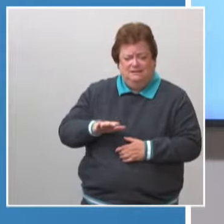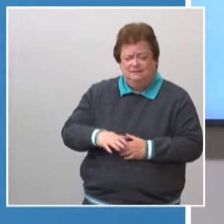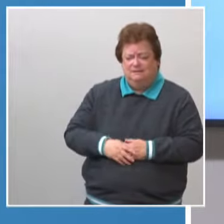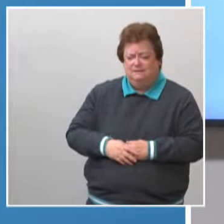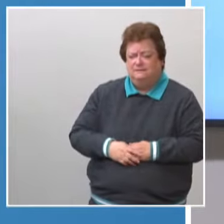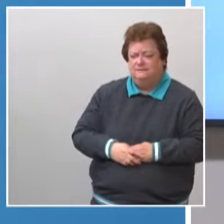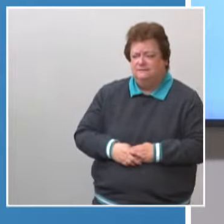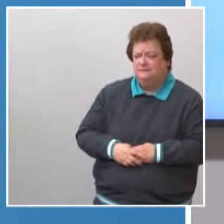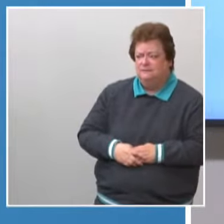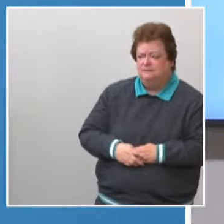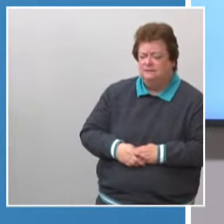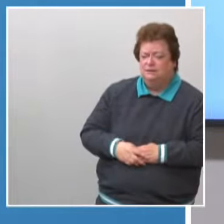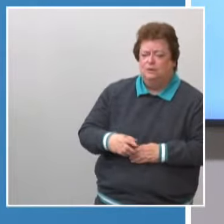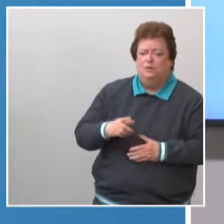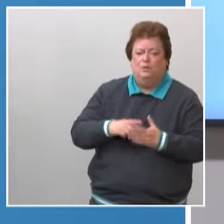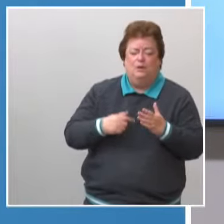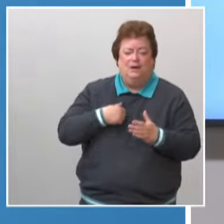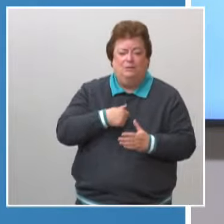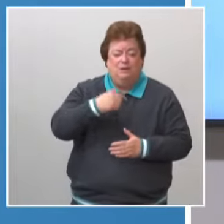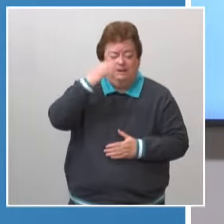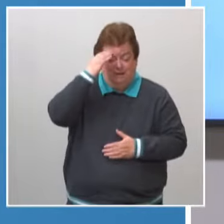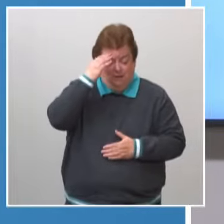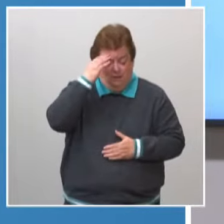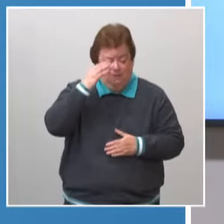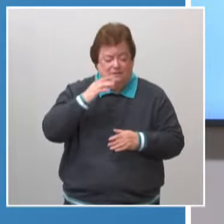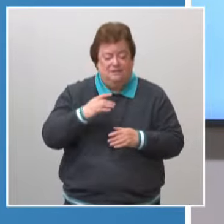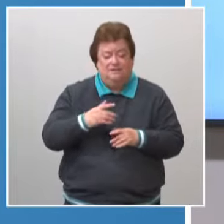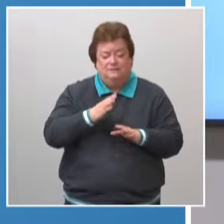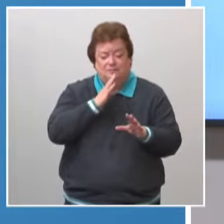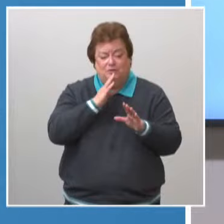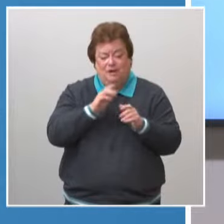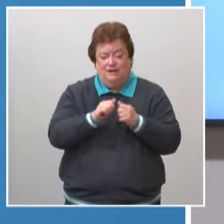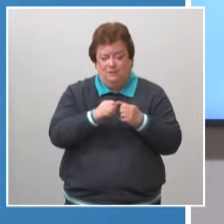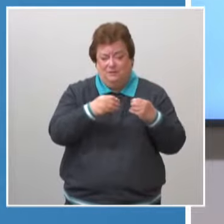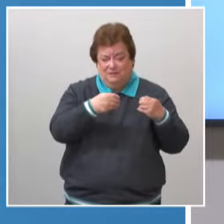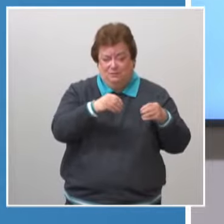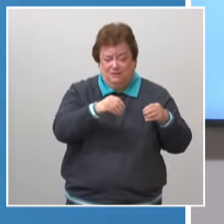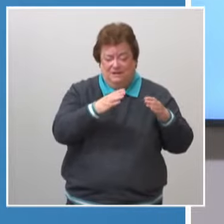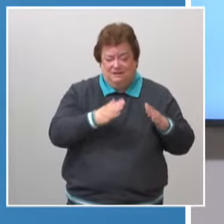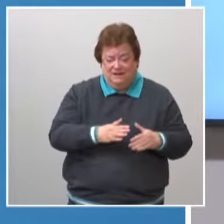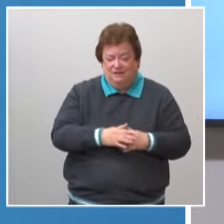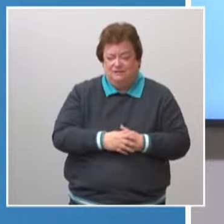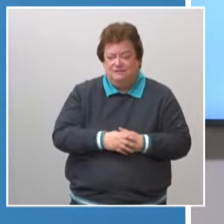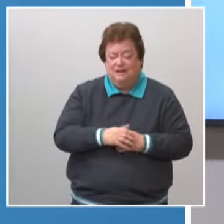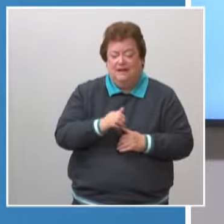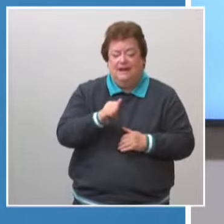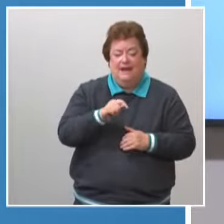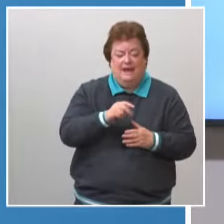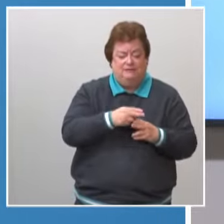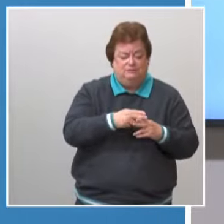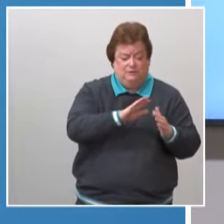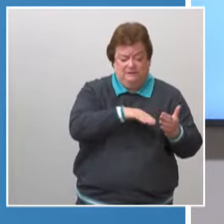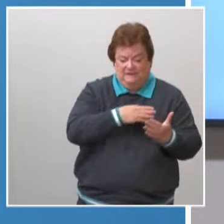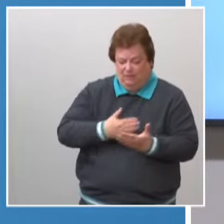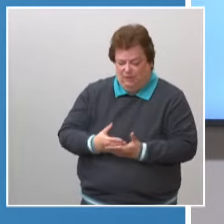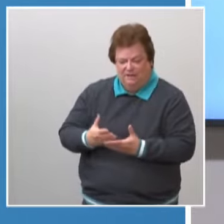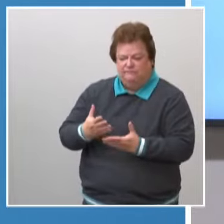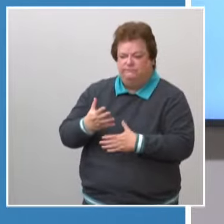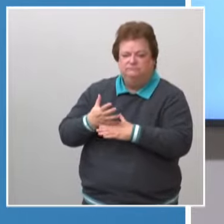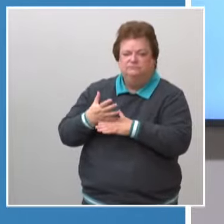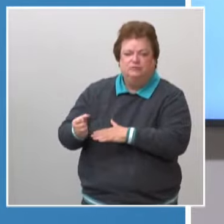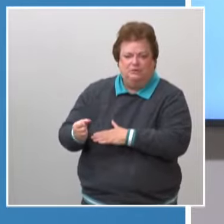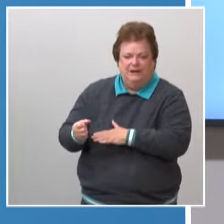you know, what we know from talking with retailers is that as soon as they come in, they're sold out. But